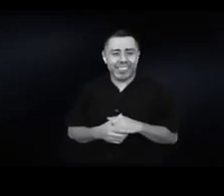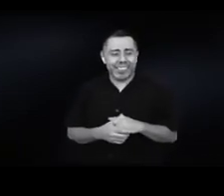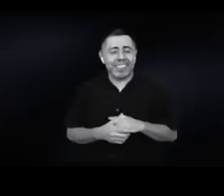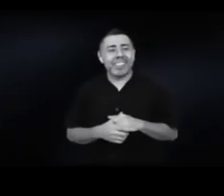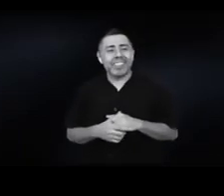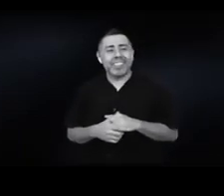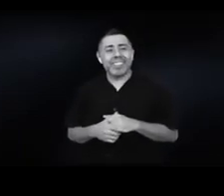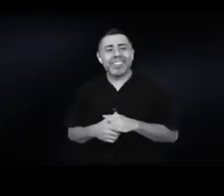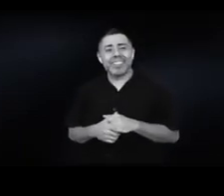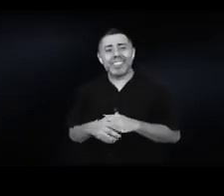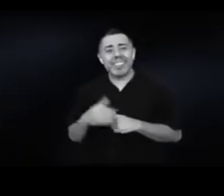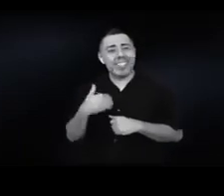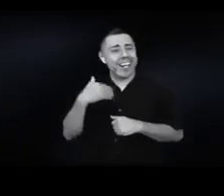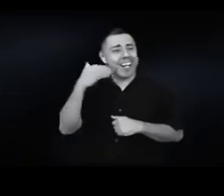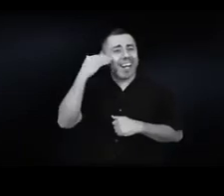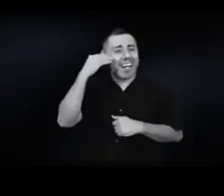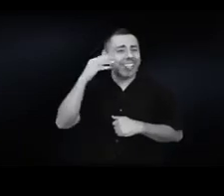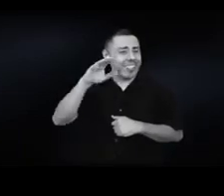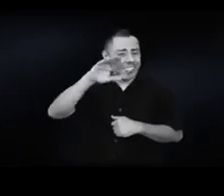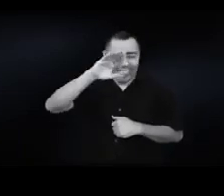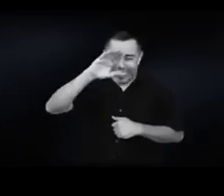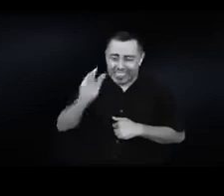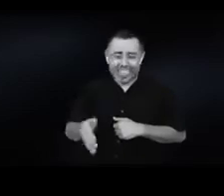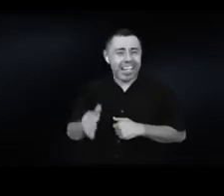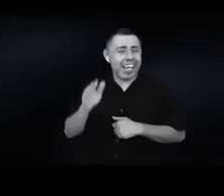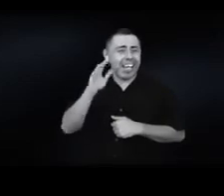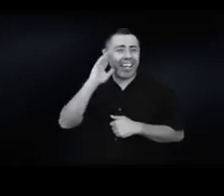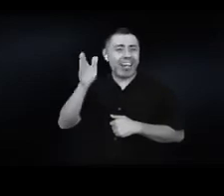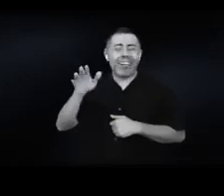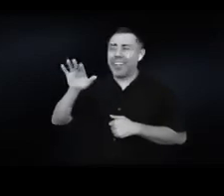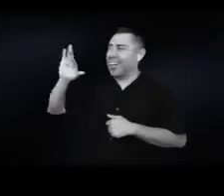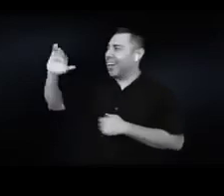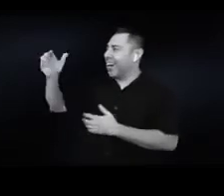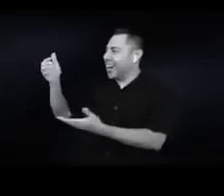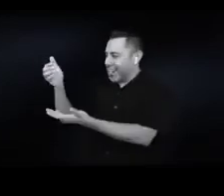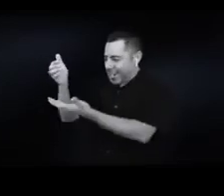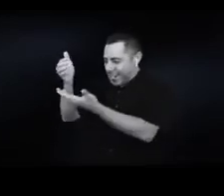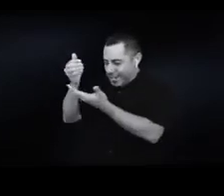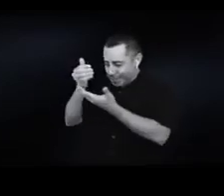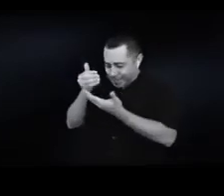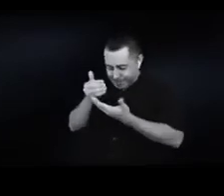still sing you these blues.